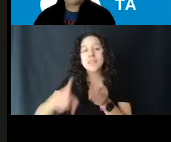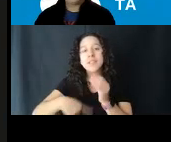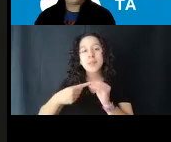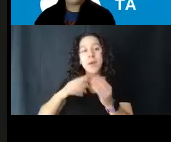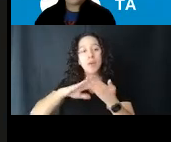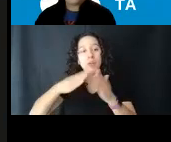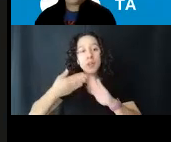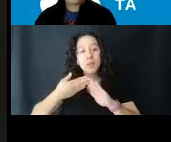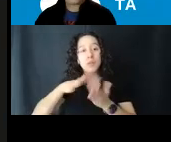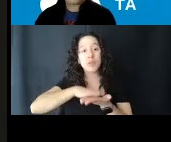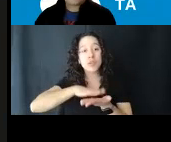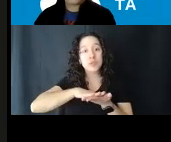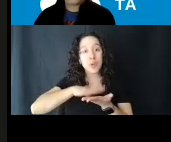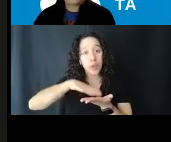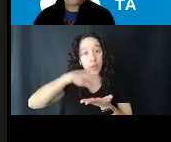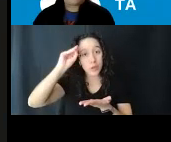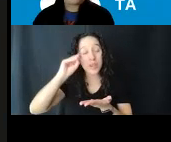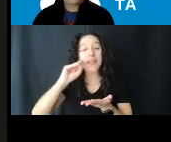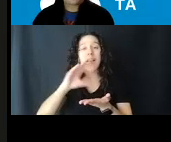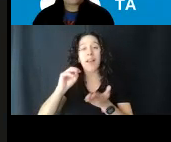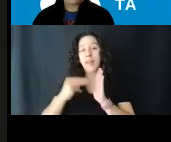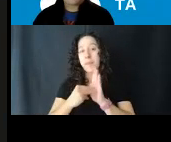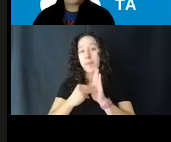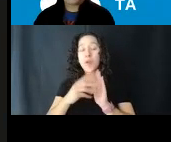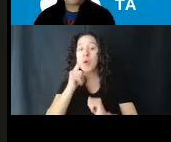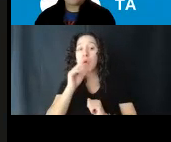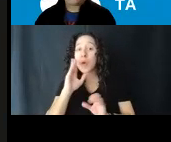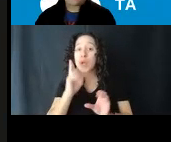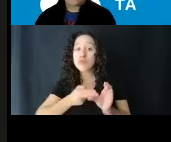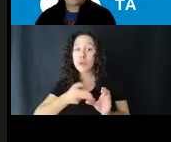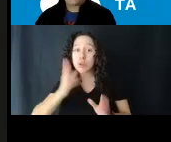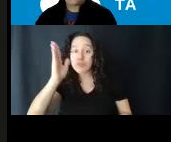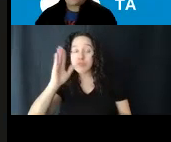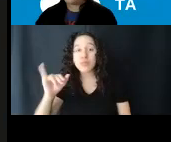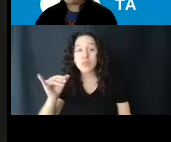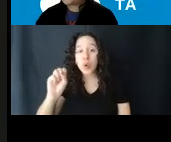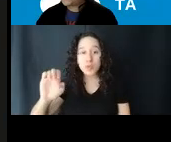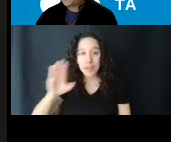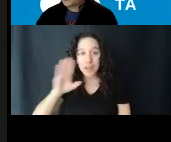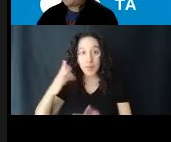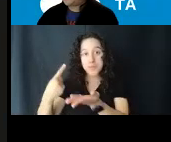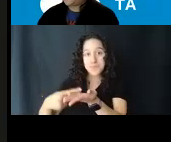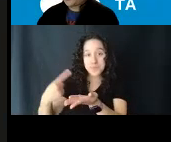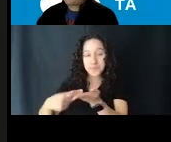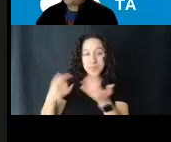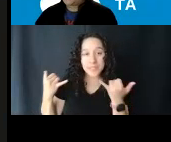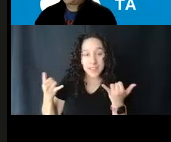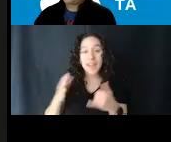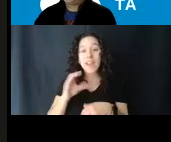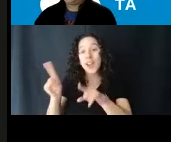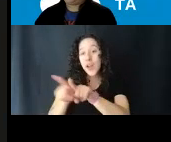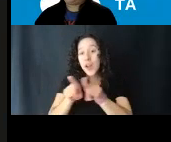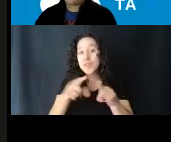and models. Joining us today is Jose Vargas, Policy Manager with the United Way. And also we're able to have